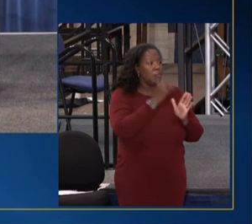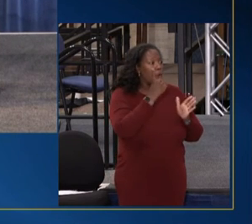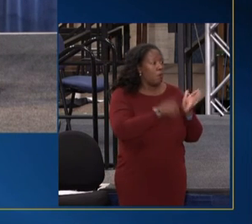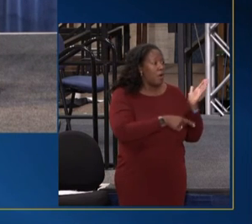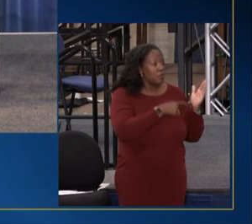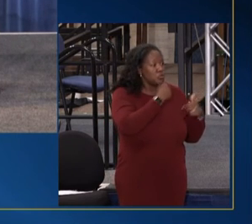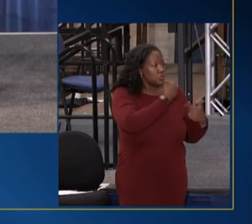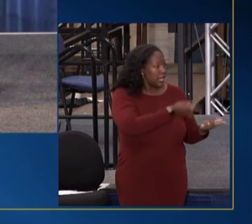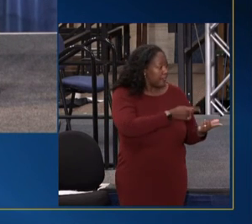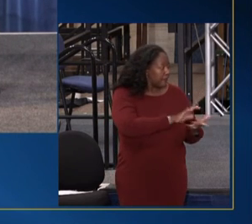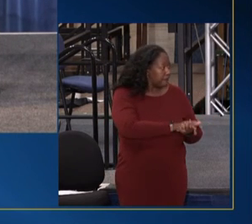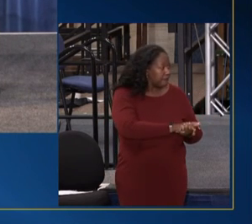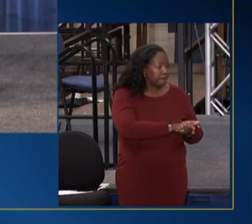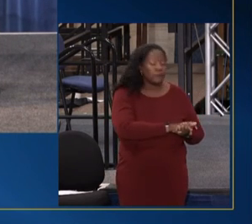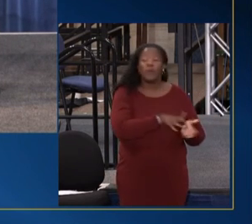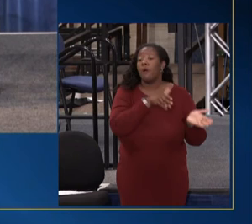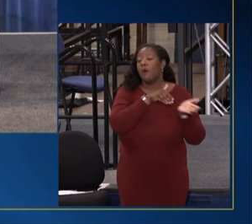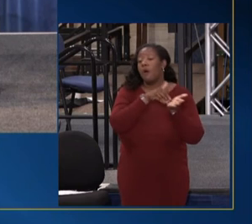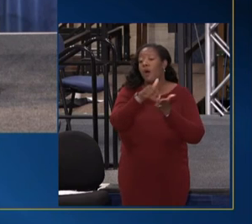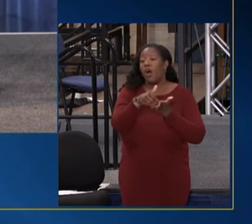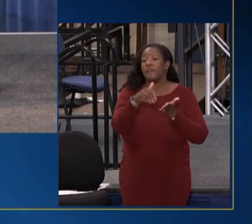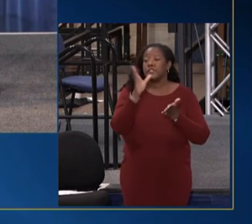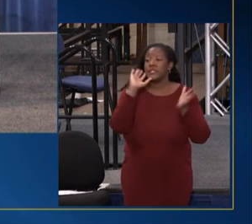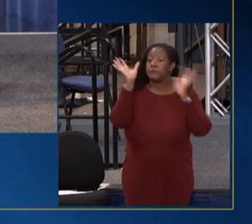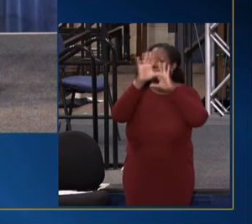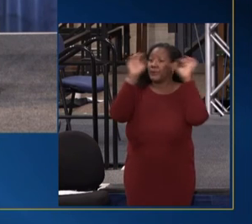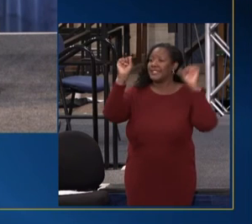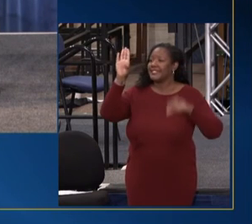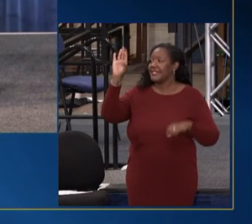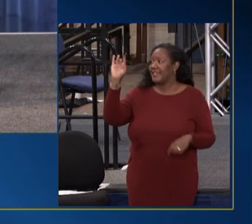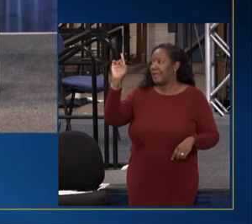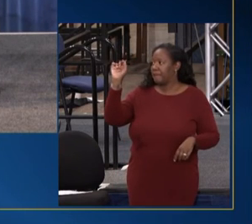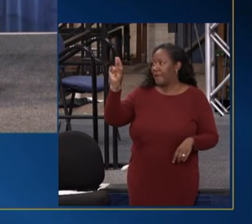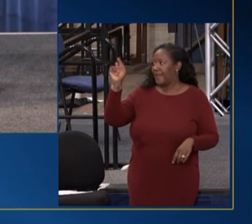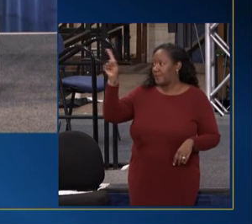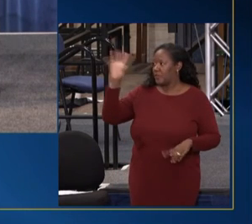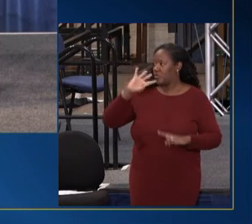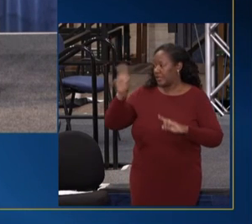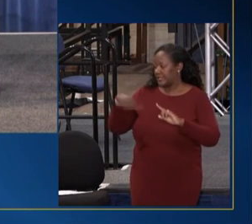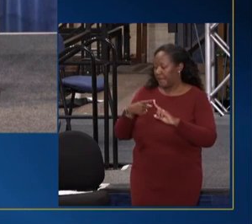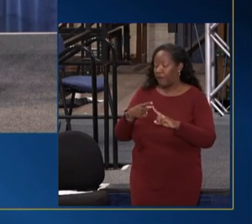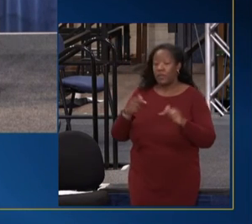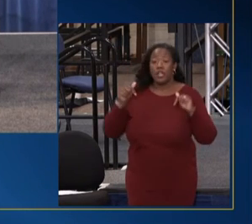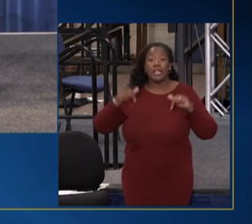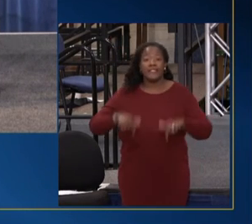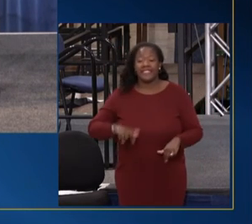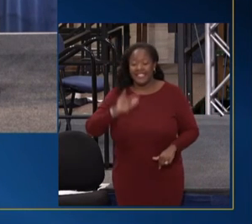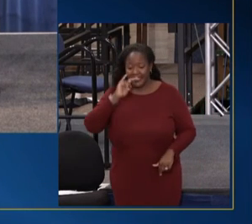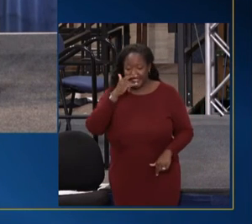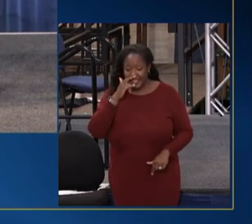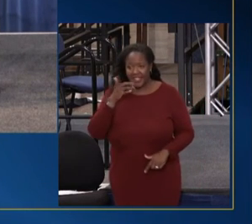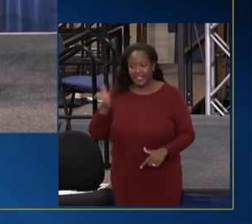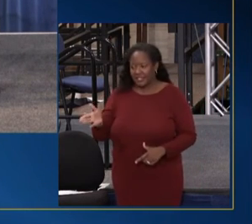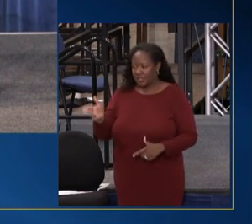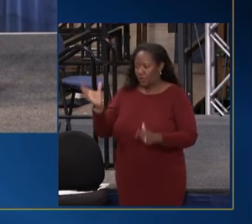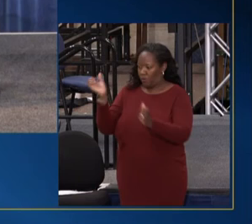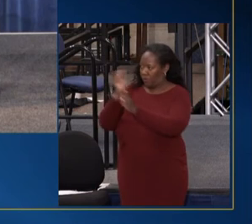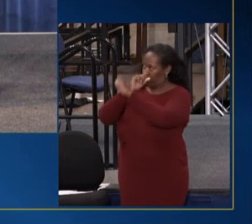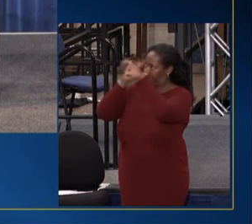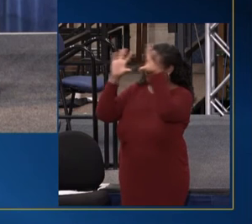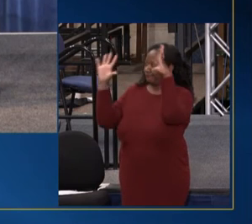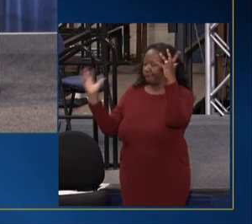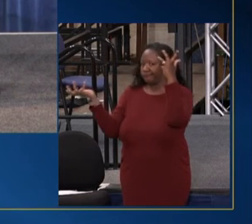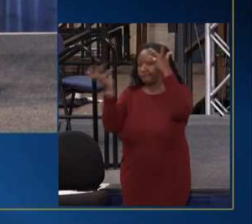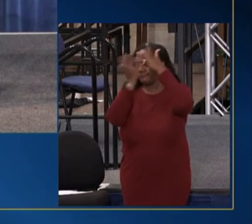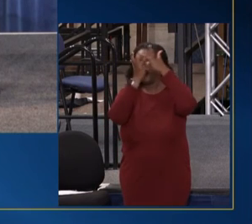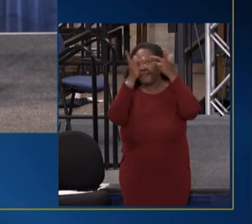What would you say to them? I think often, Harold, of President Biden, when he talked about these kids are made in the image of God. And I've had many